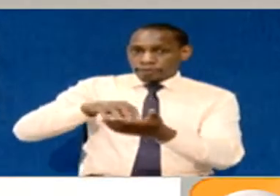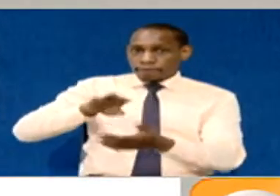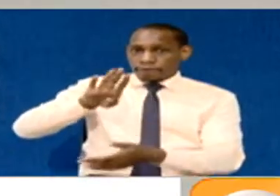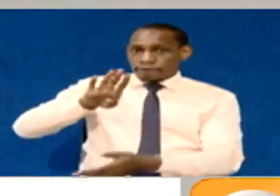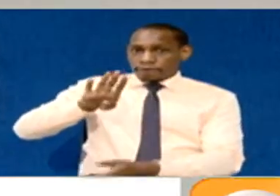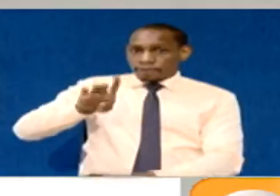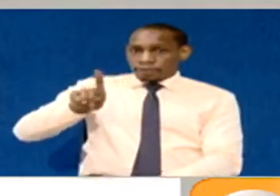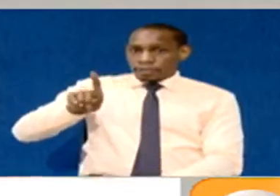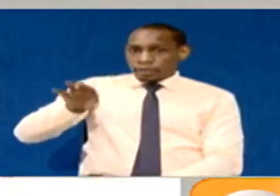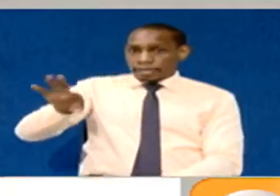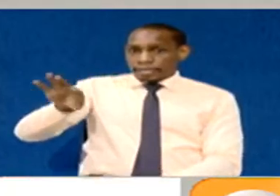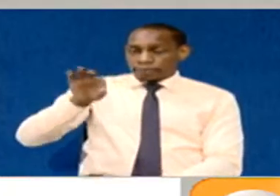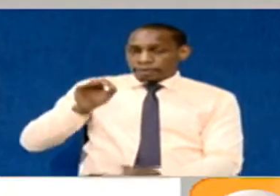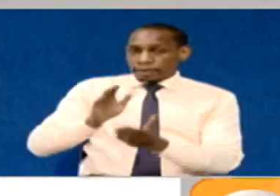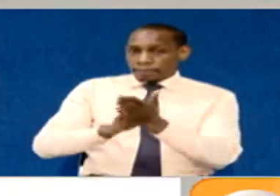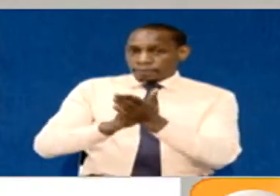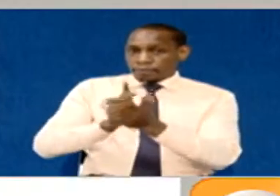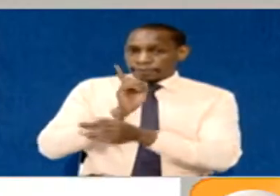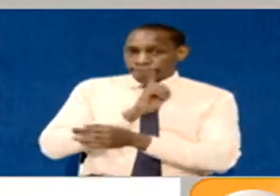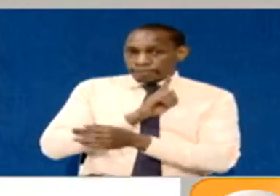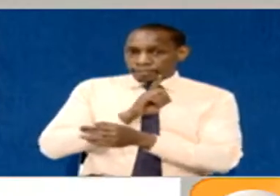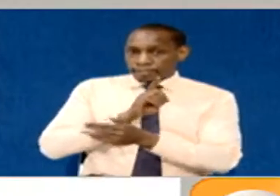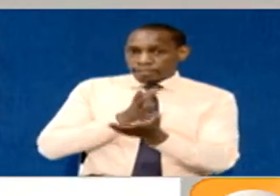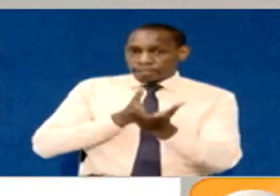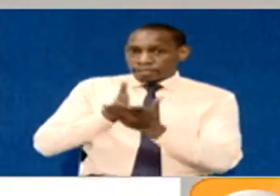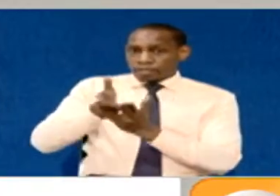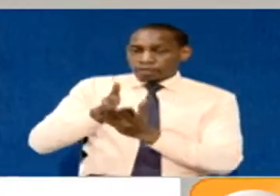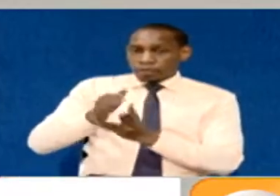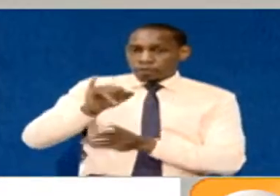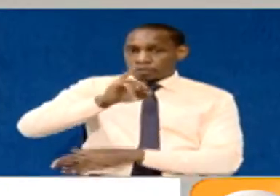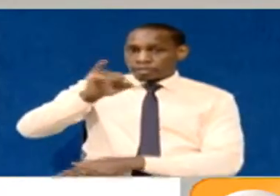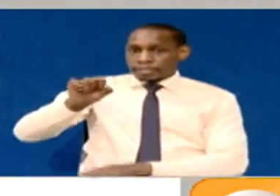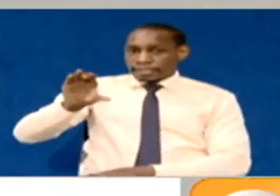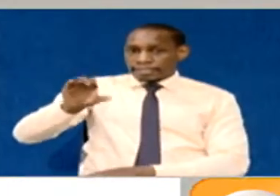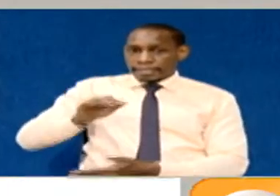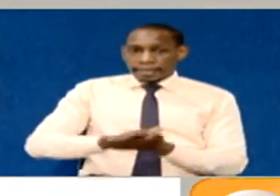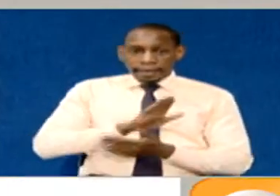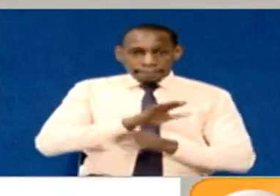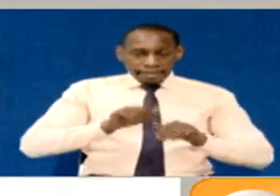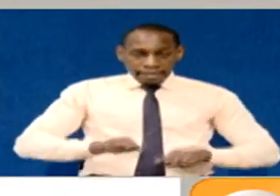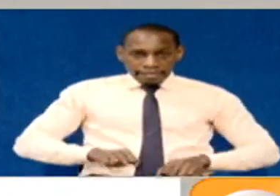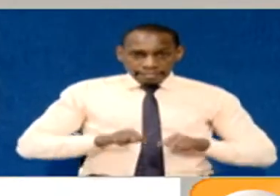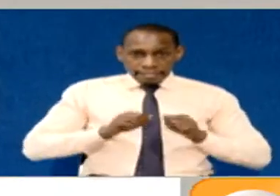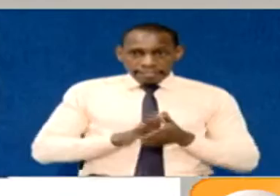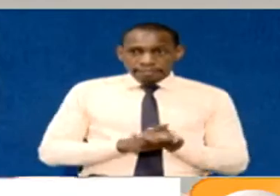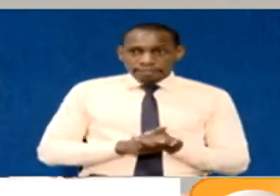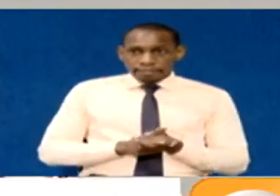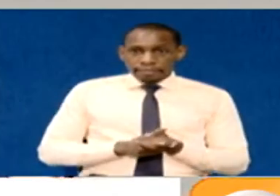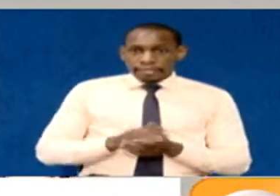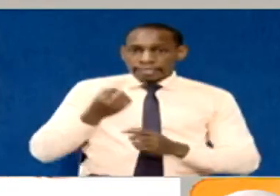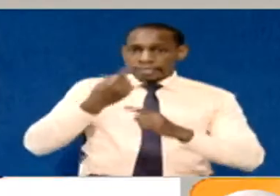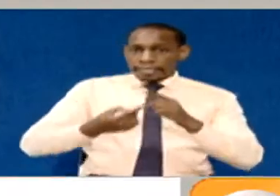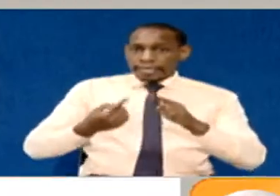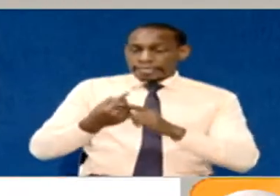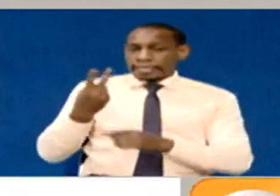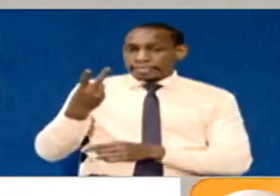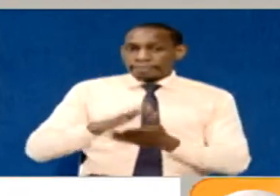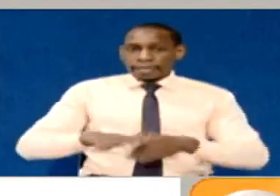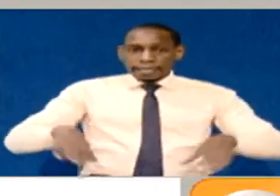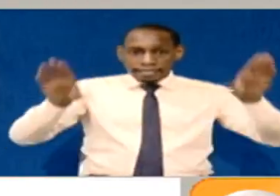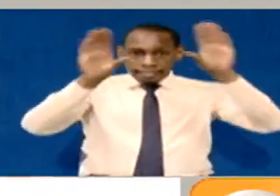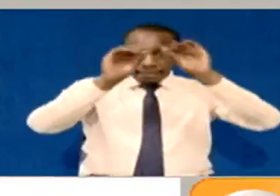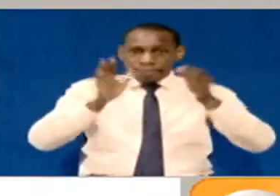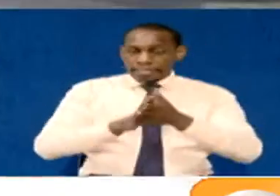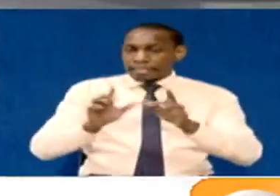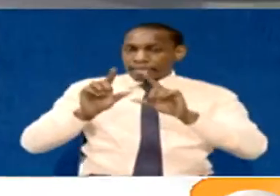41 nominees were recommended by the Judicial Service Commission that he chaired, and for 2 years, the president